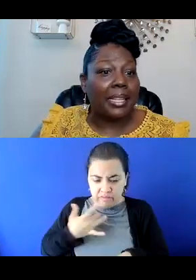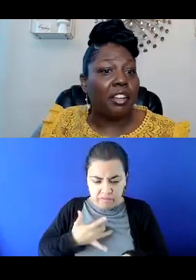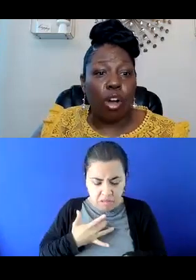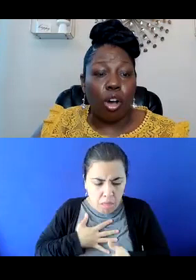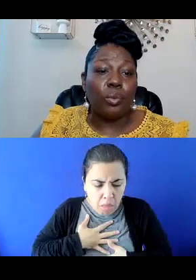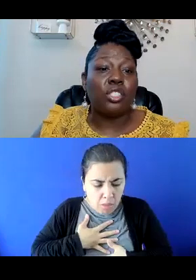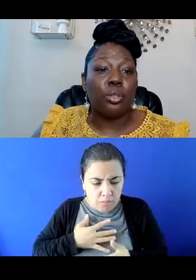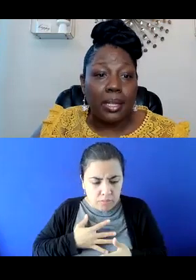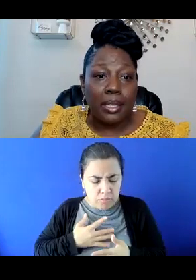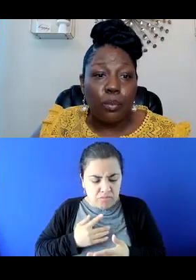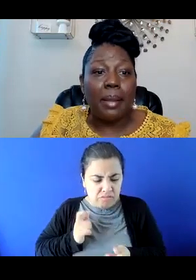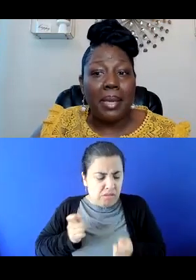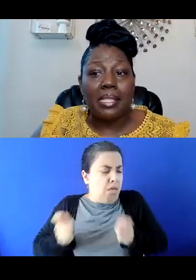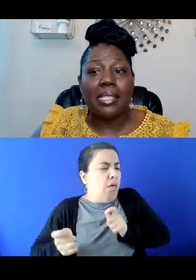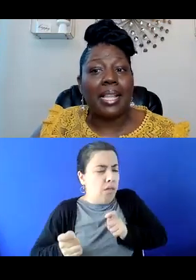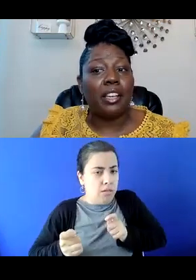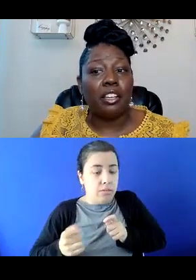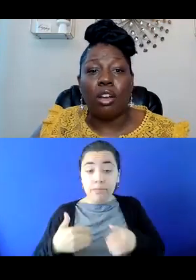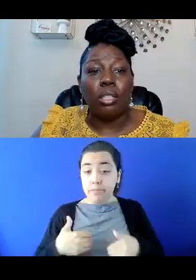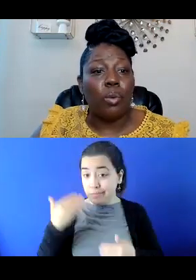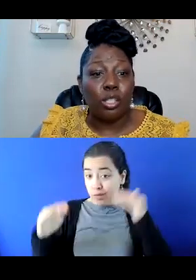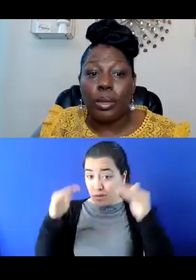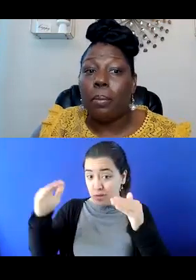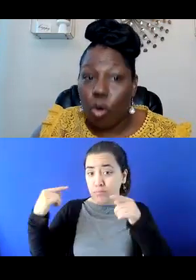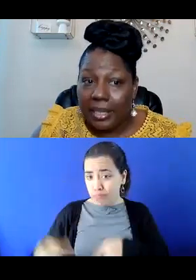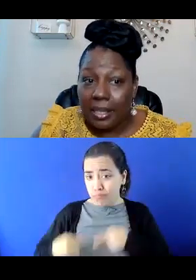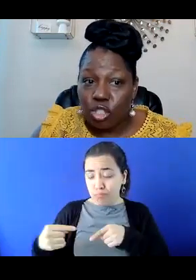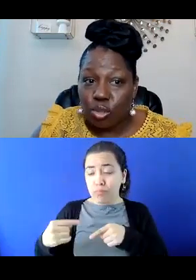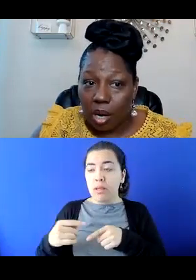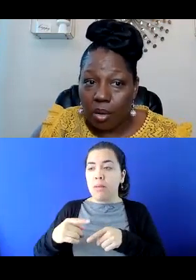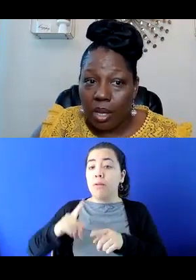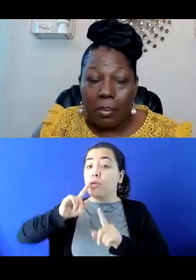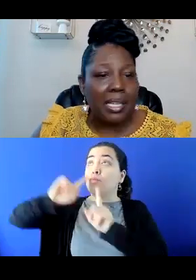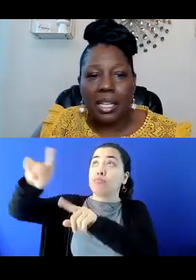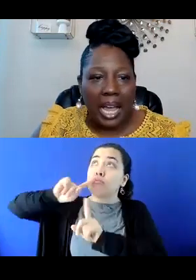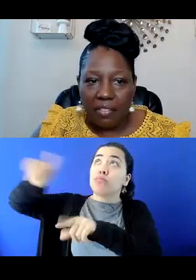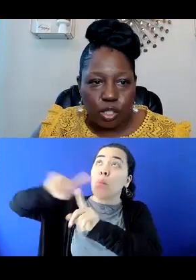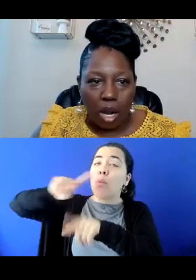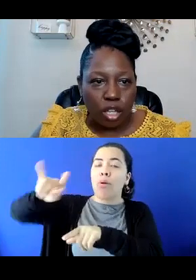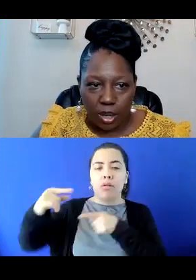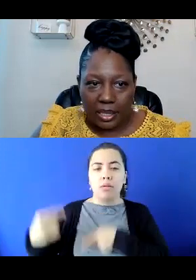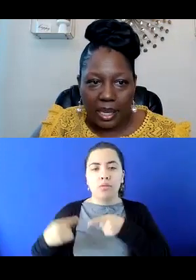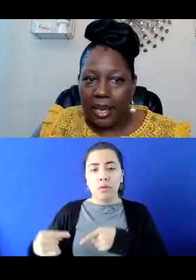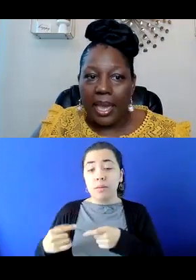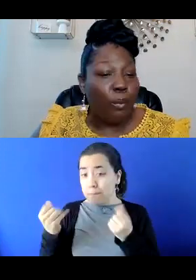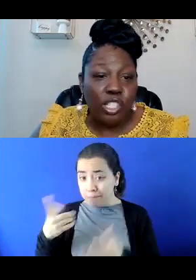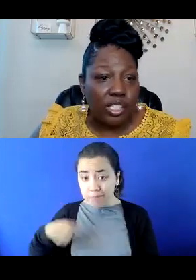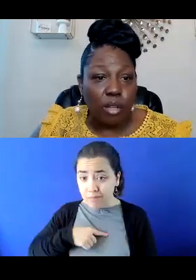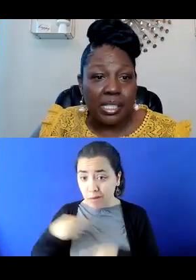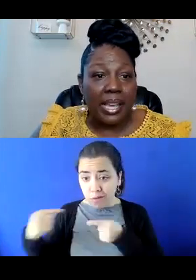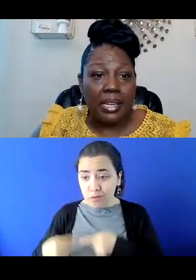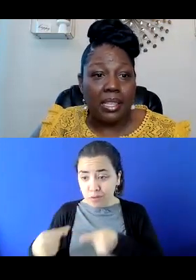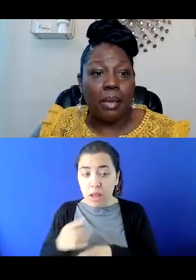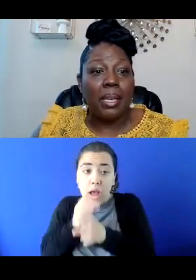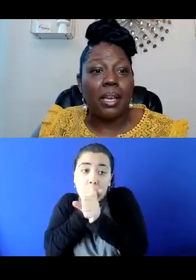mean that they're the only ones struggling. What it means is that they're the only ones reporting the struggle, because a lot of us are struggling and we just